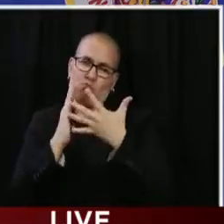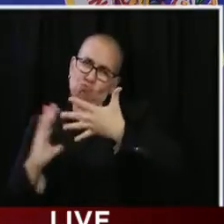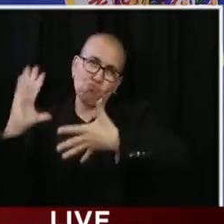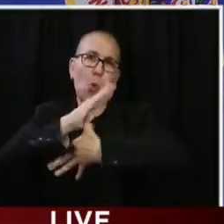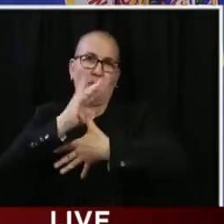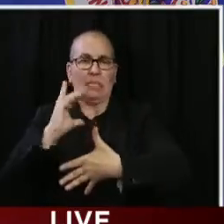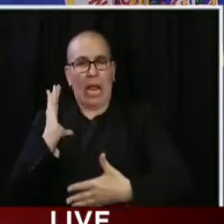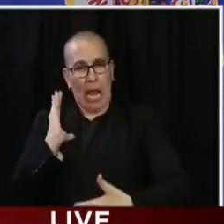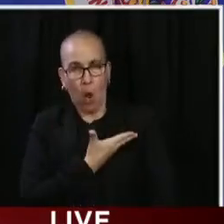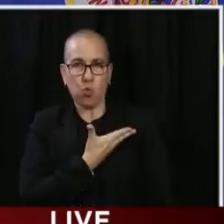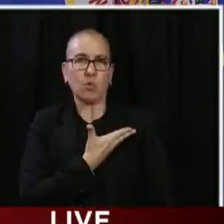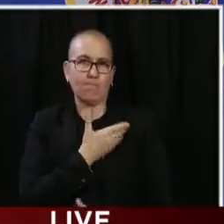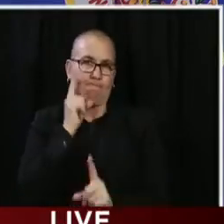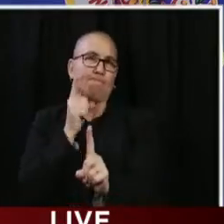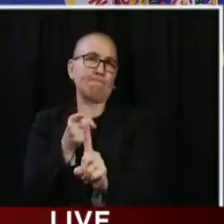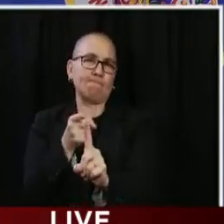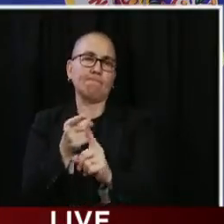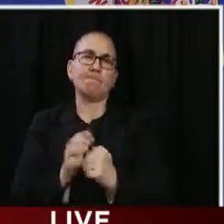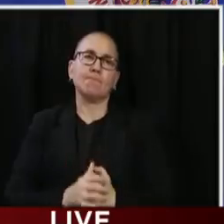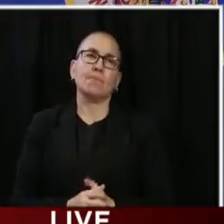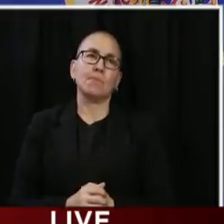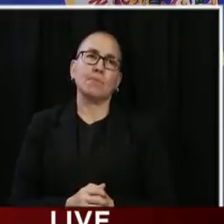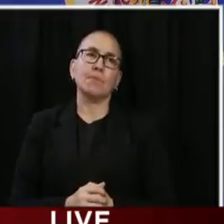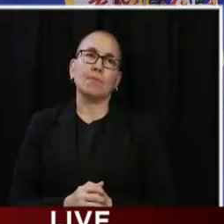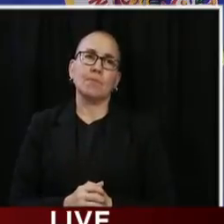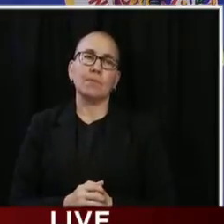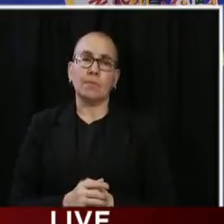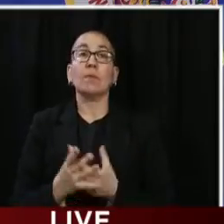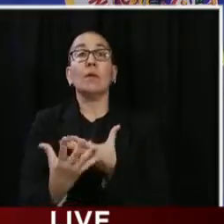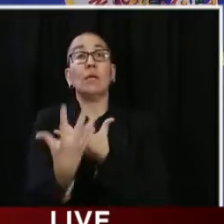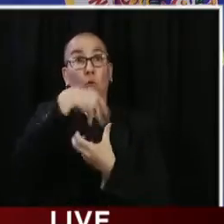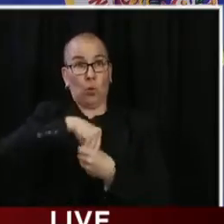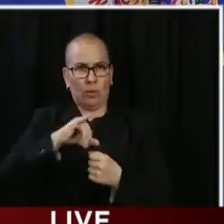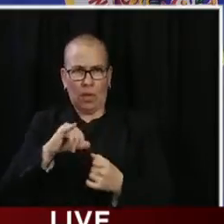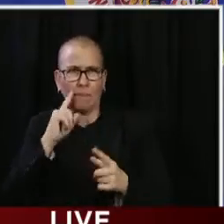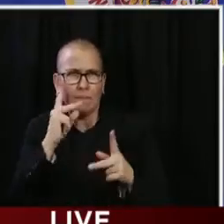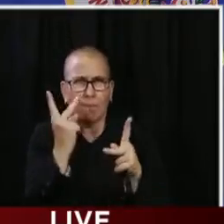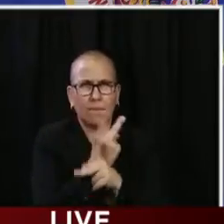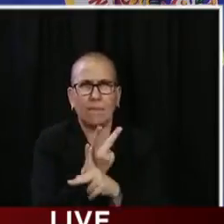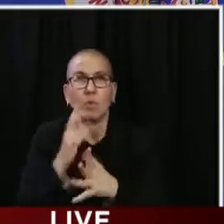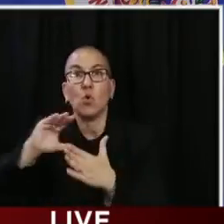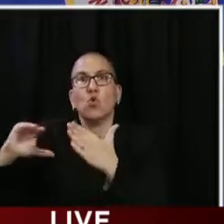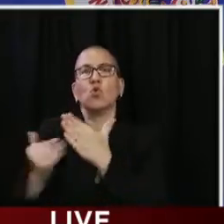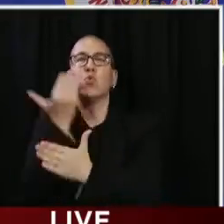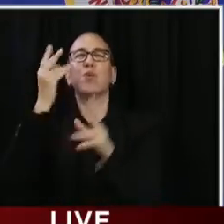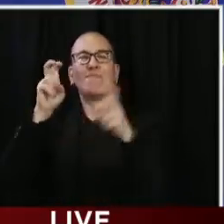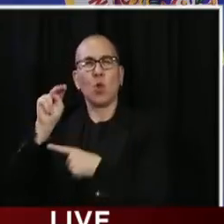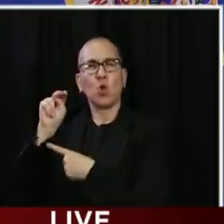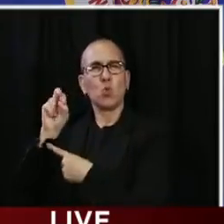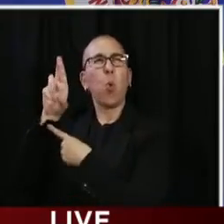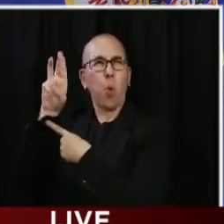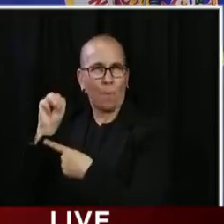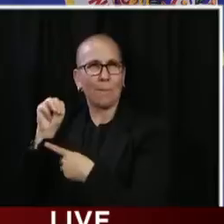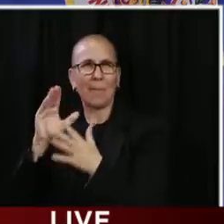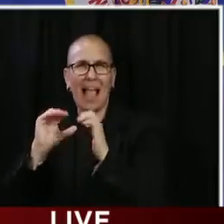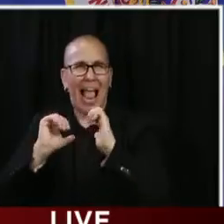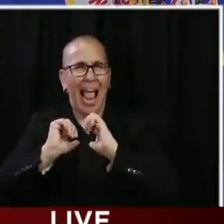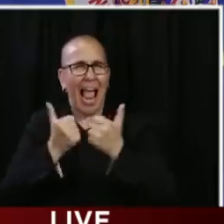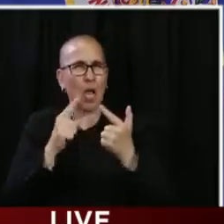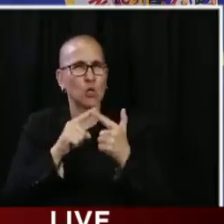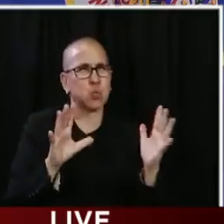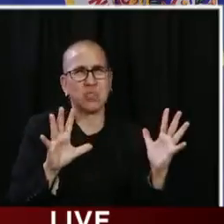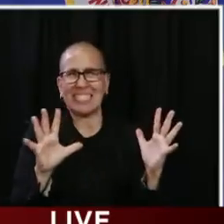thinking about how do we find that new normal and restart Minnesota's economy, or I should say, grow it from where it is, because many folks